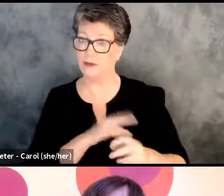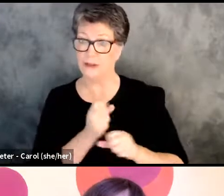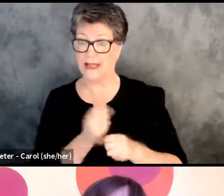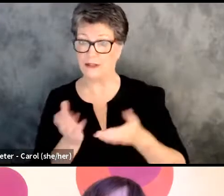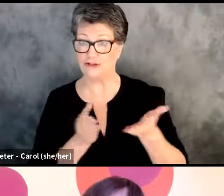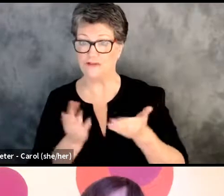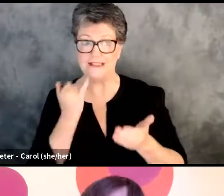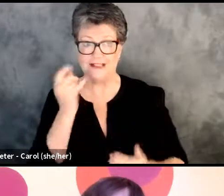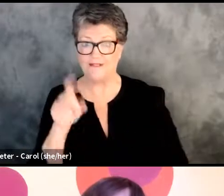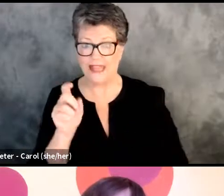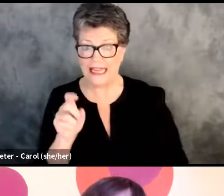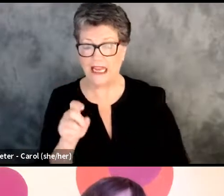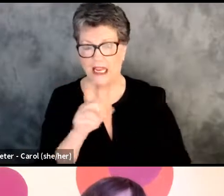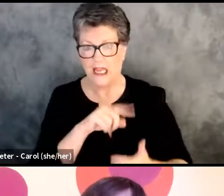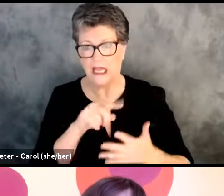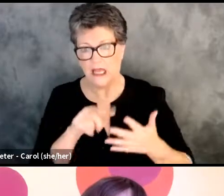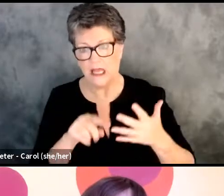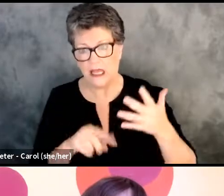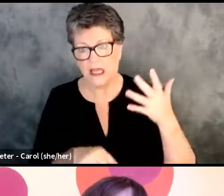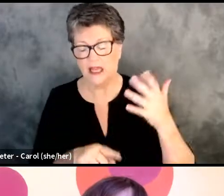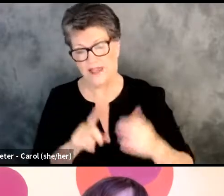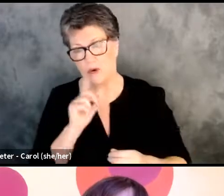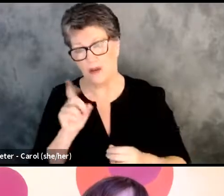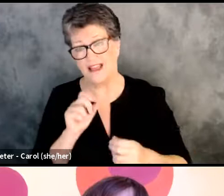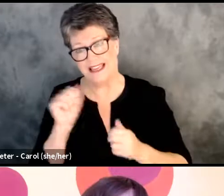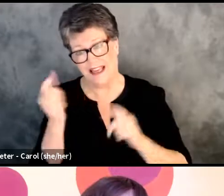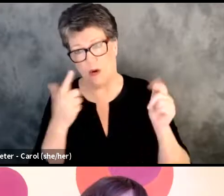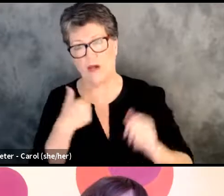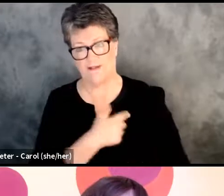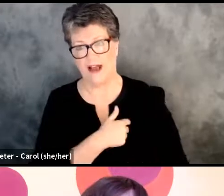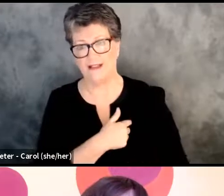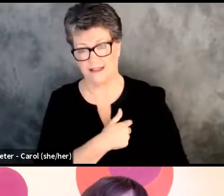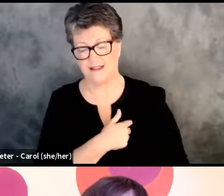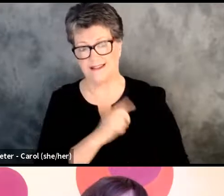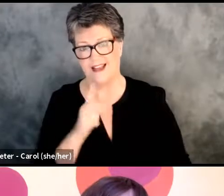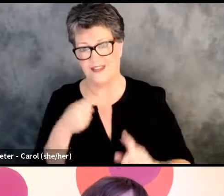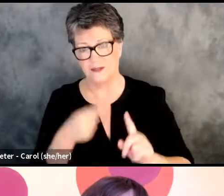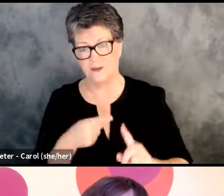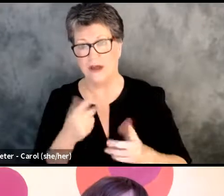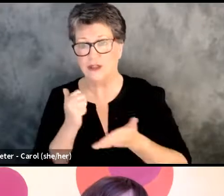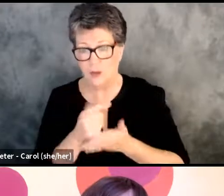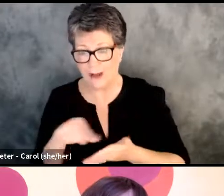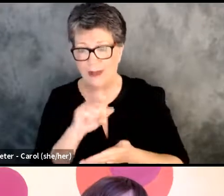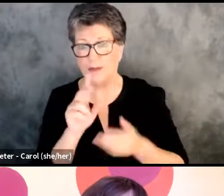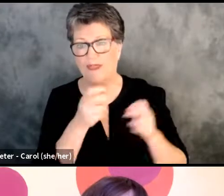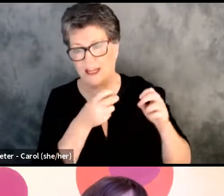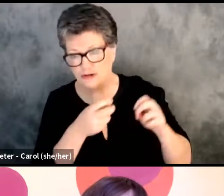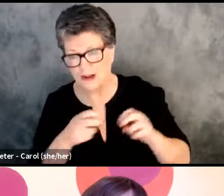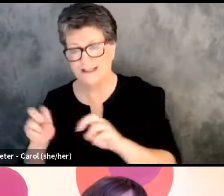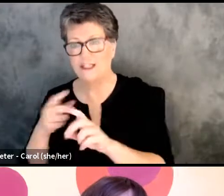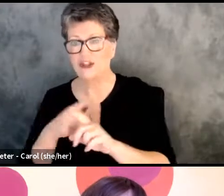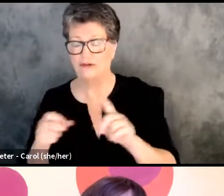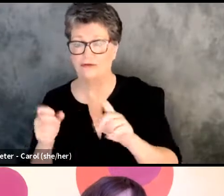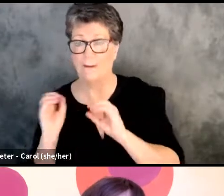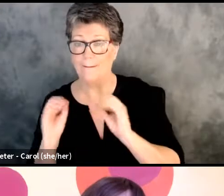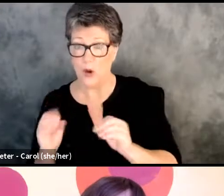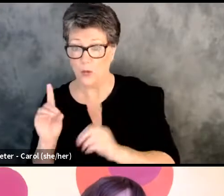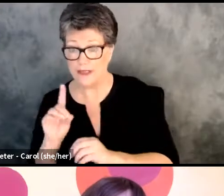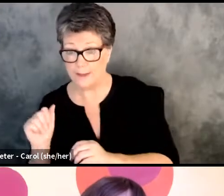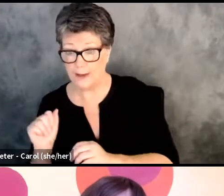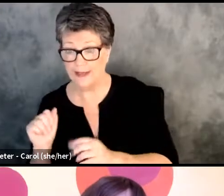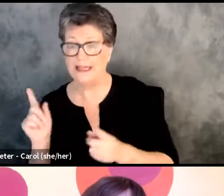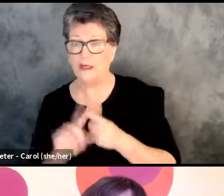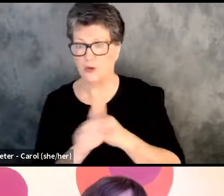they need? They're really going to need all of us at this point to help them individually and